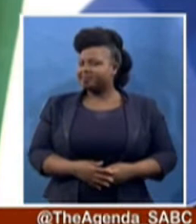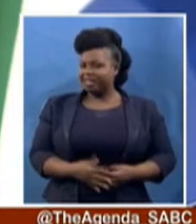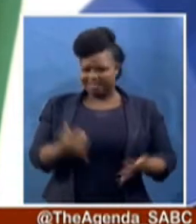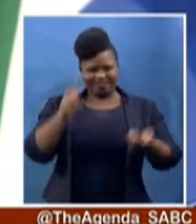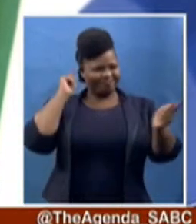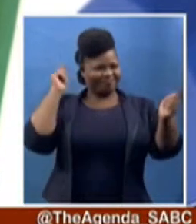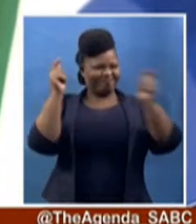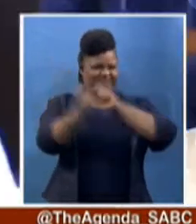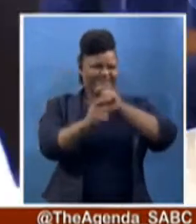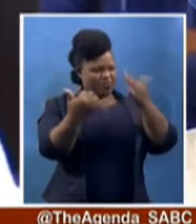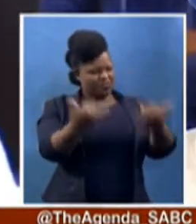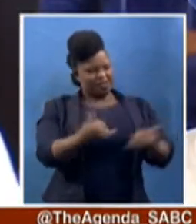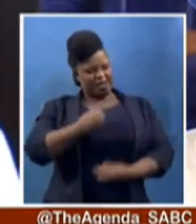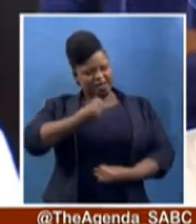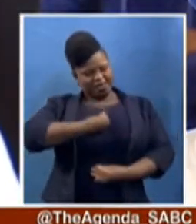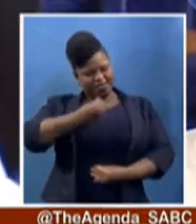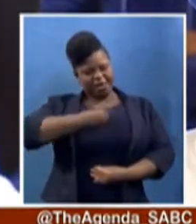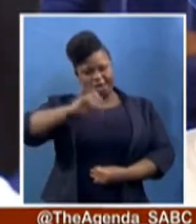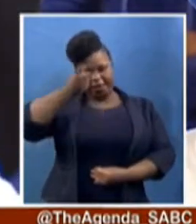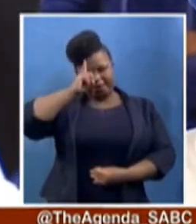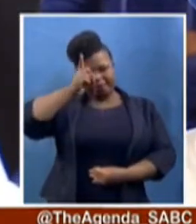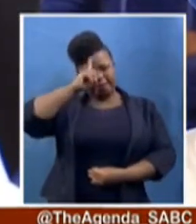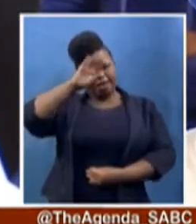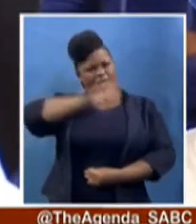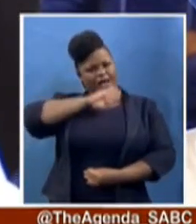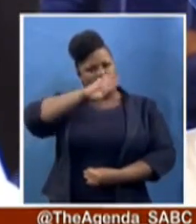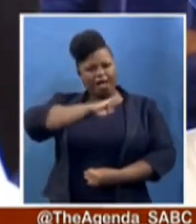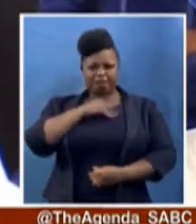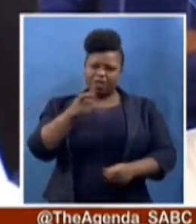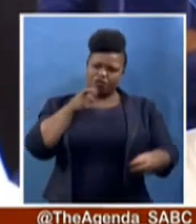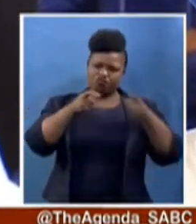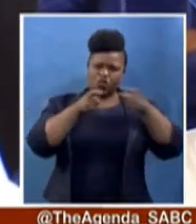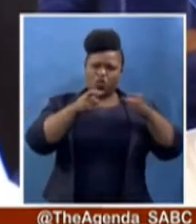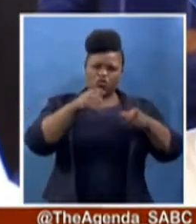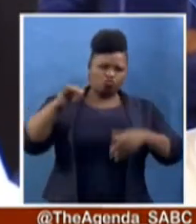who are flying these fighter jets.